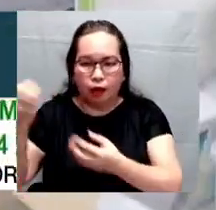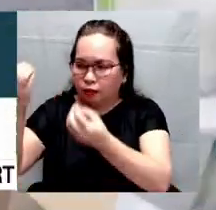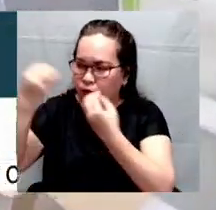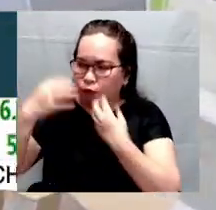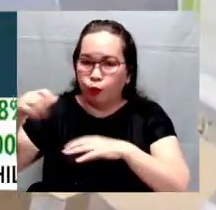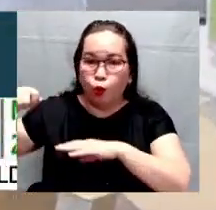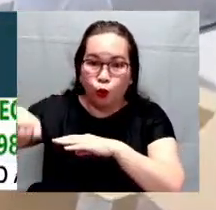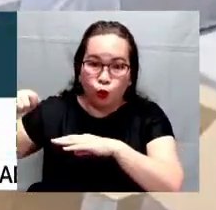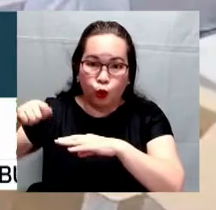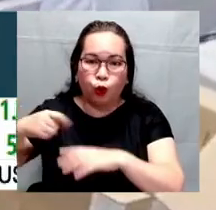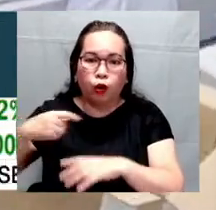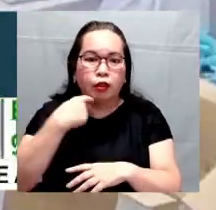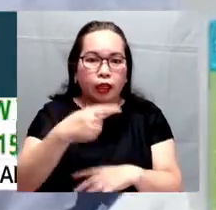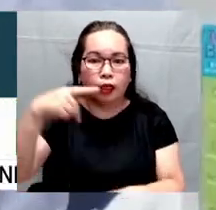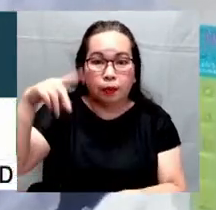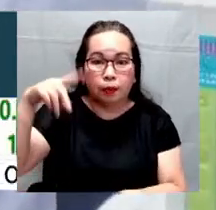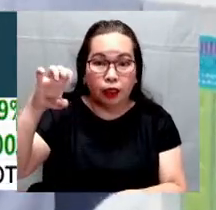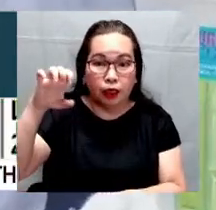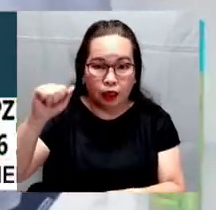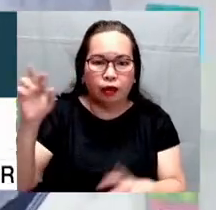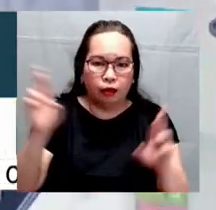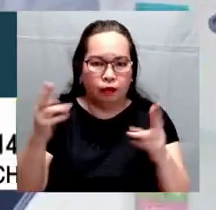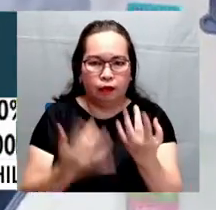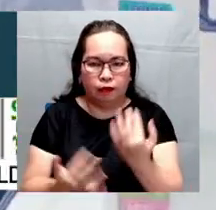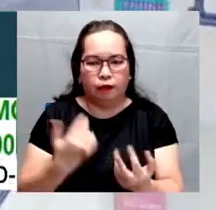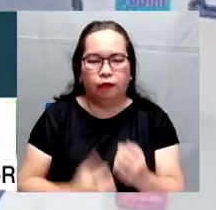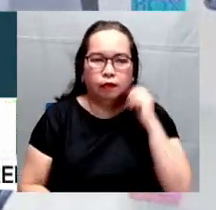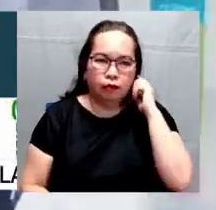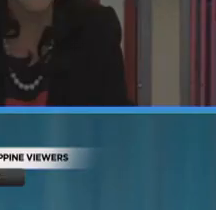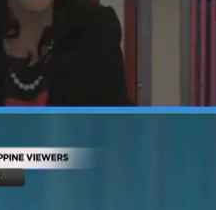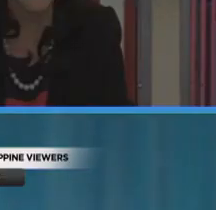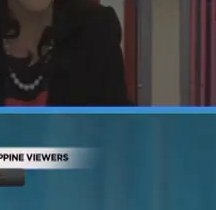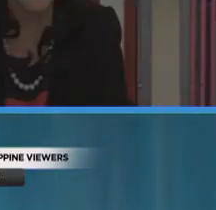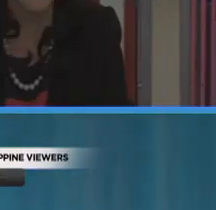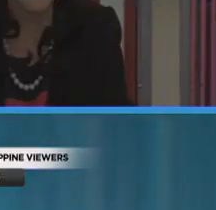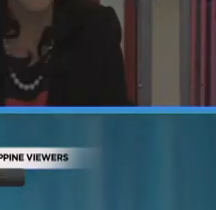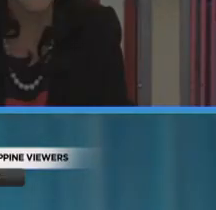illegal drugs. All right, thanks a lot, Michael Deliso, there joining us on the line.